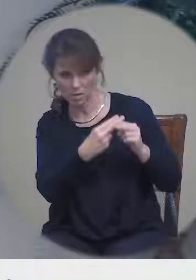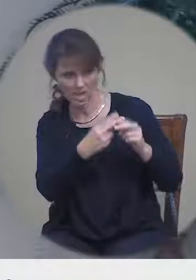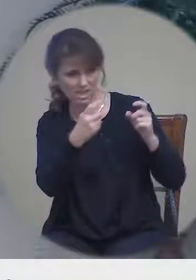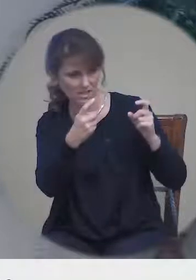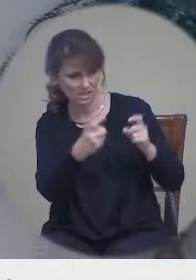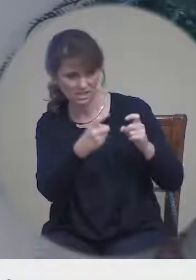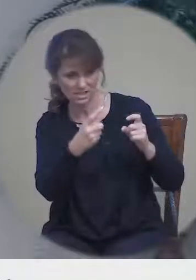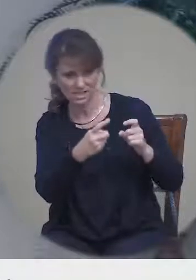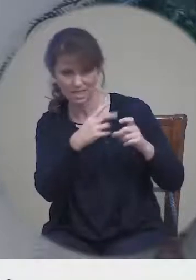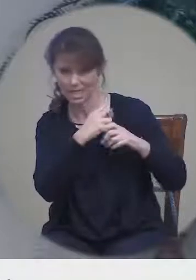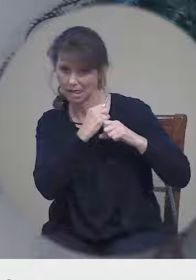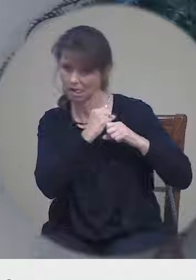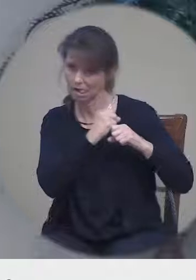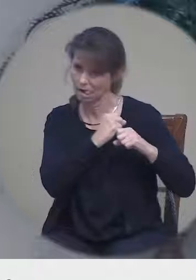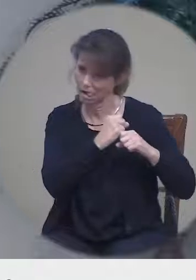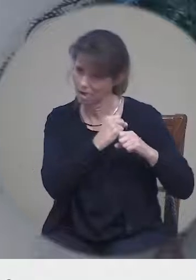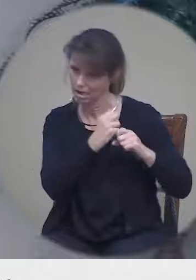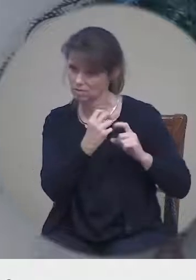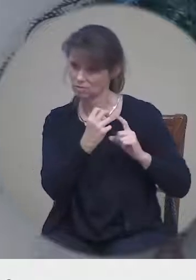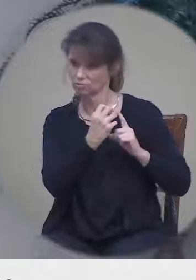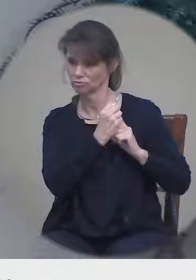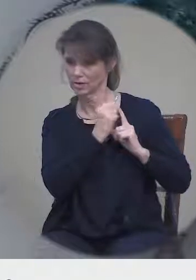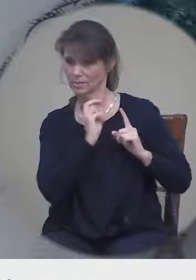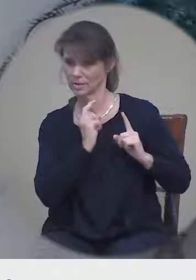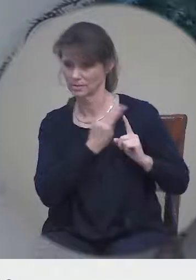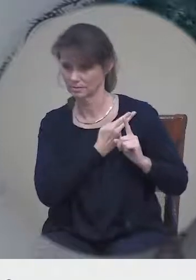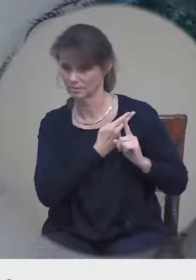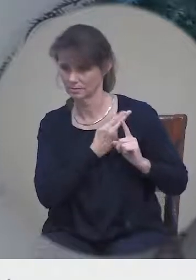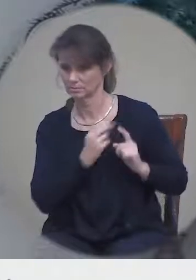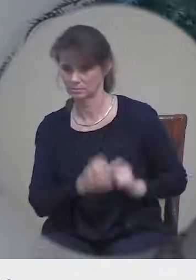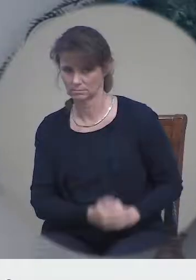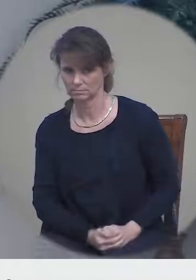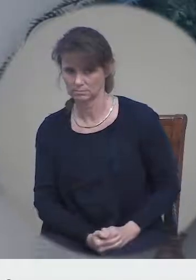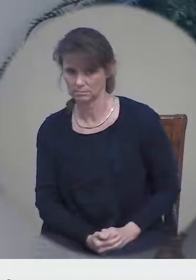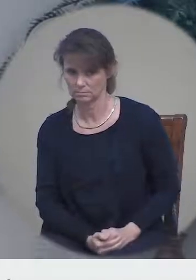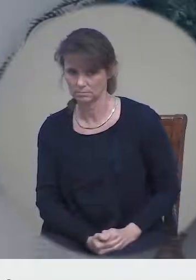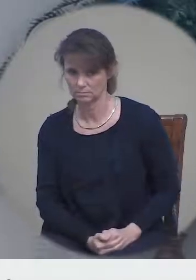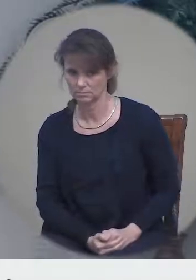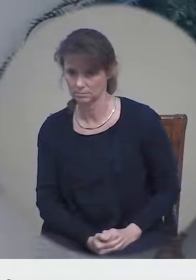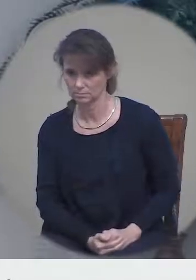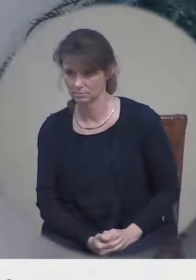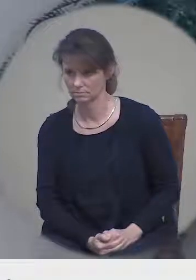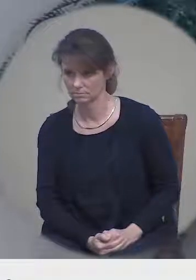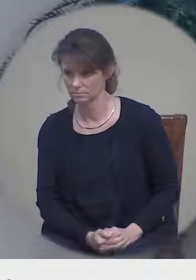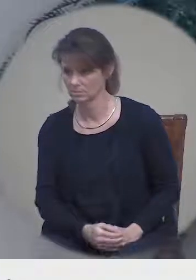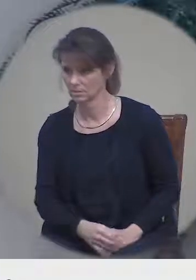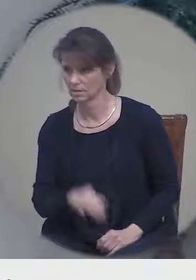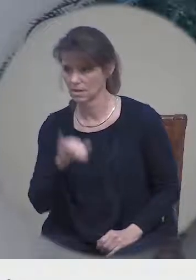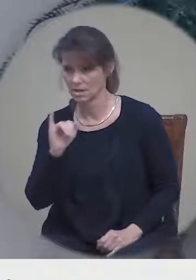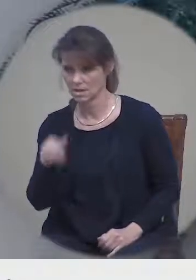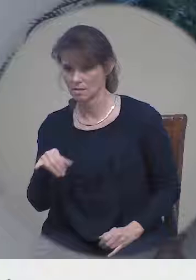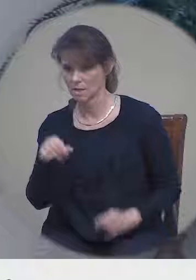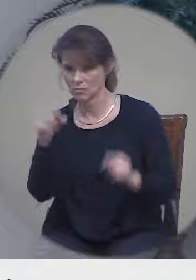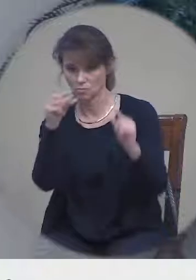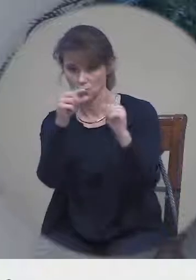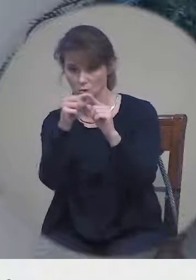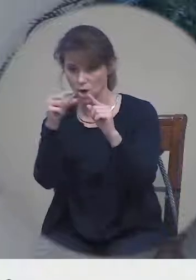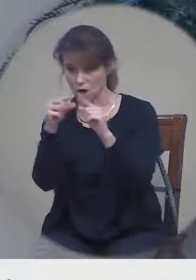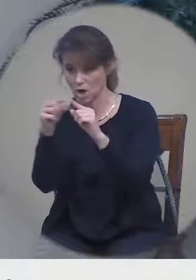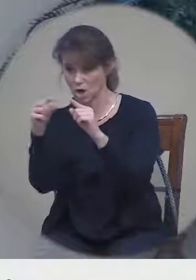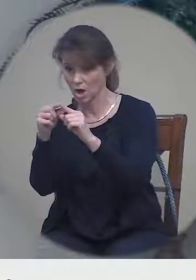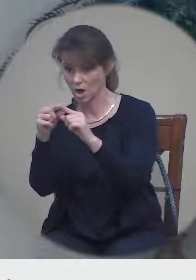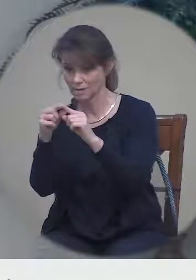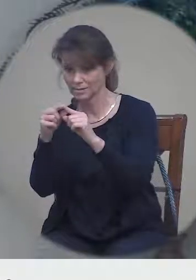so easily ensnares or besets us. And I have underlined this passage because it's